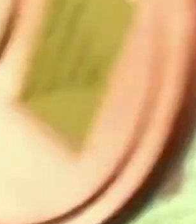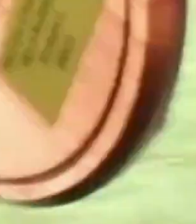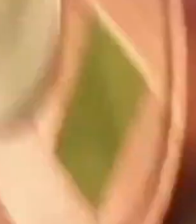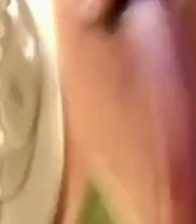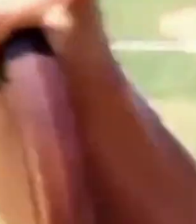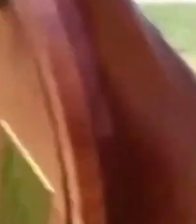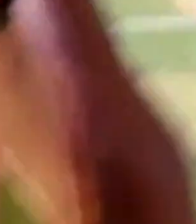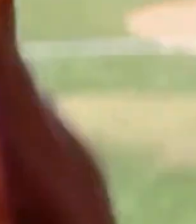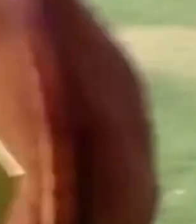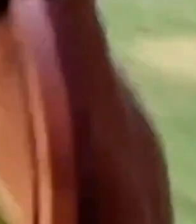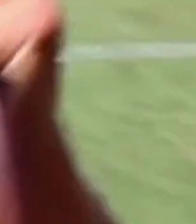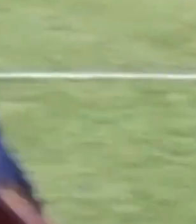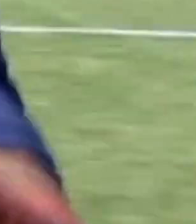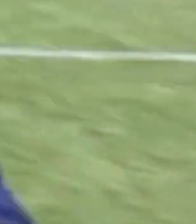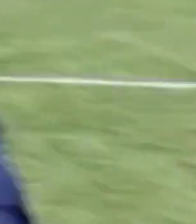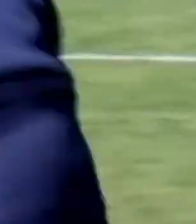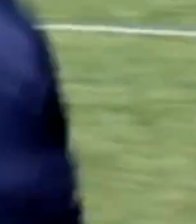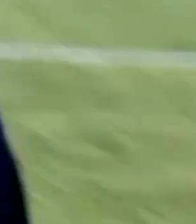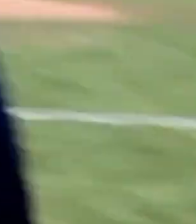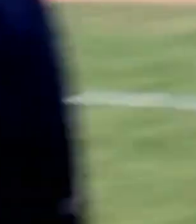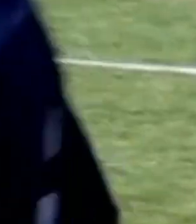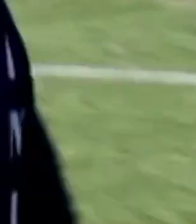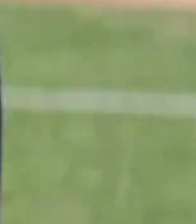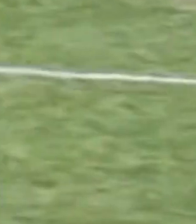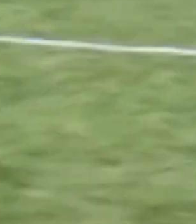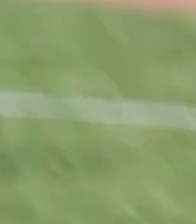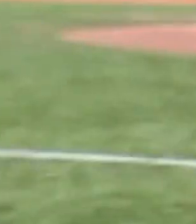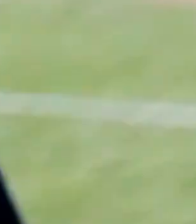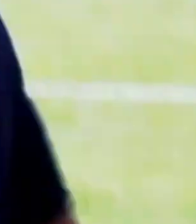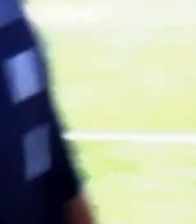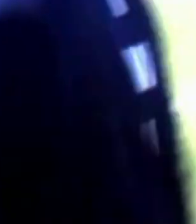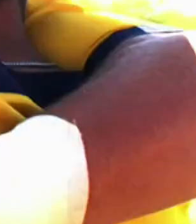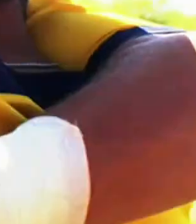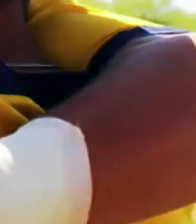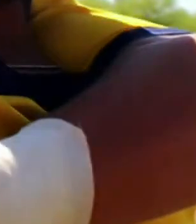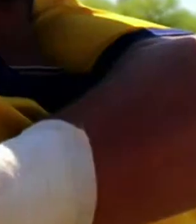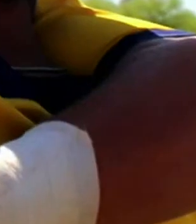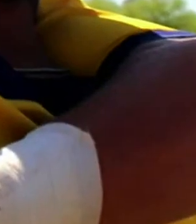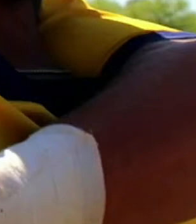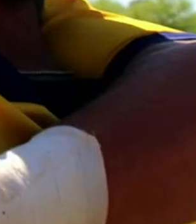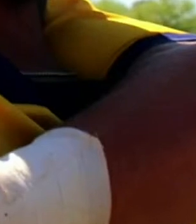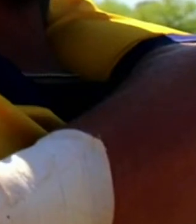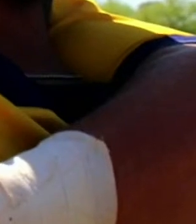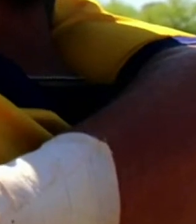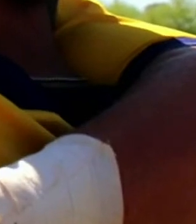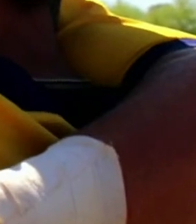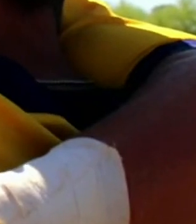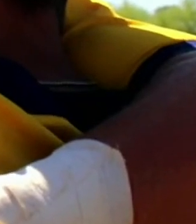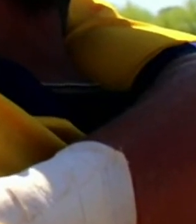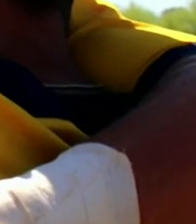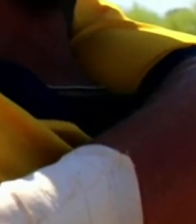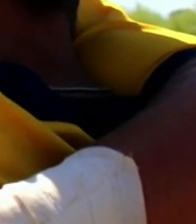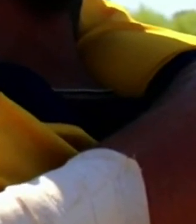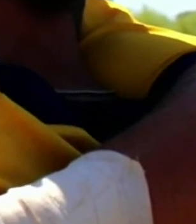Let's go, Bears, we riding the ship. Let's go. We already burnt, so let's take some more. Let's go.